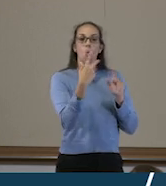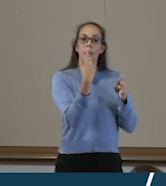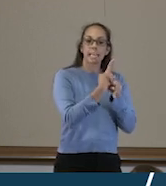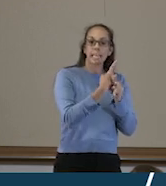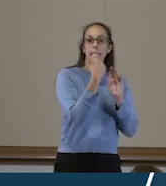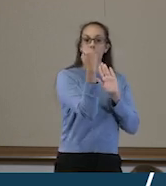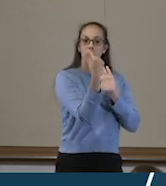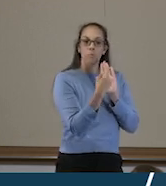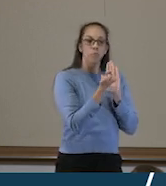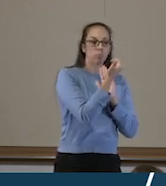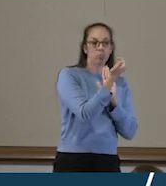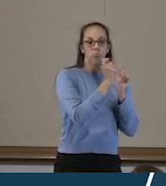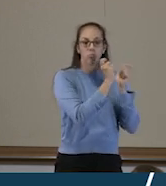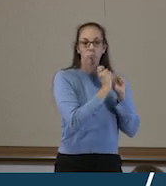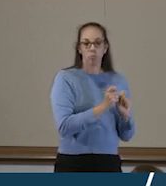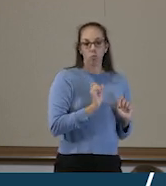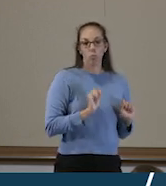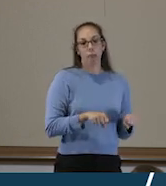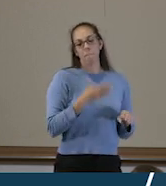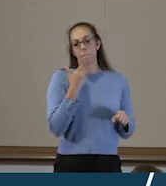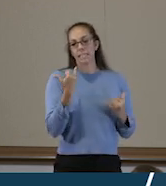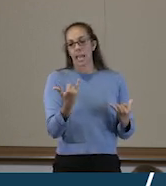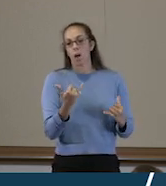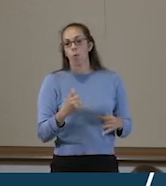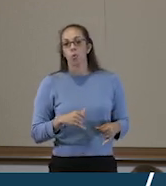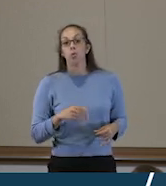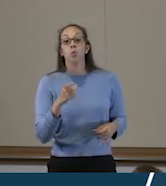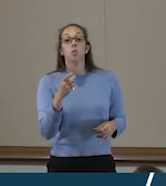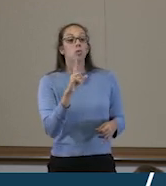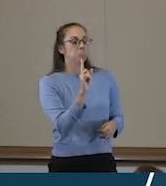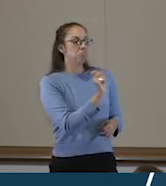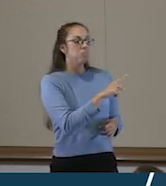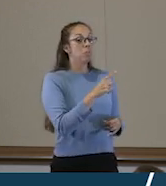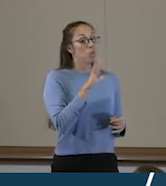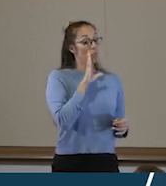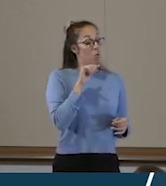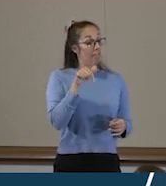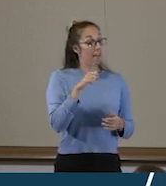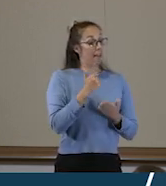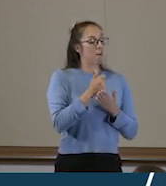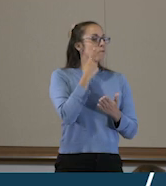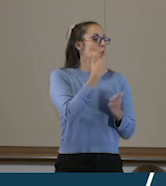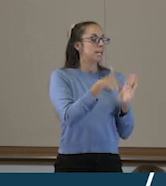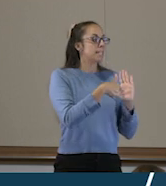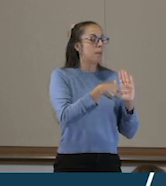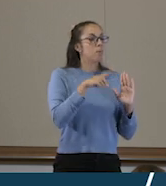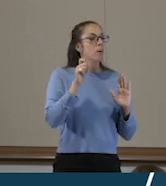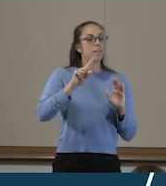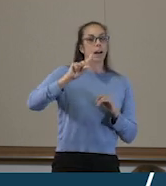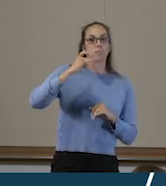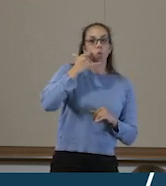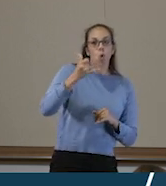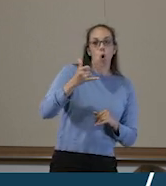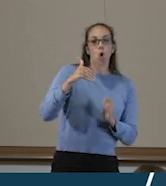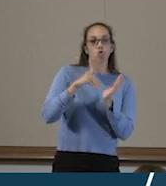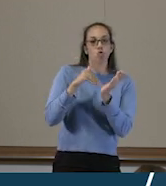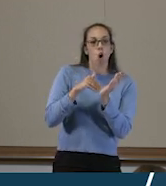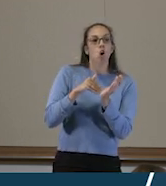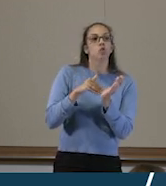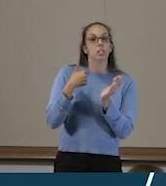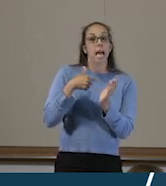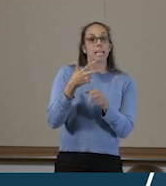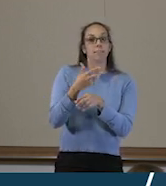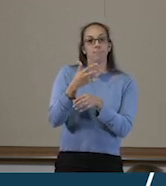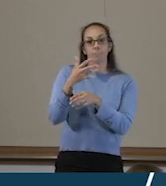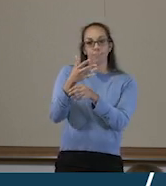keep, right? And will this help, like, if I call the doctor and need records that